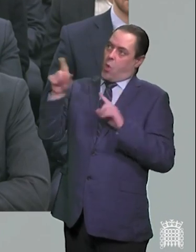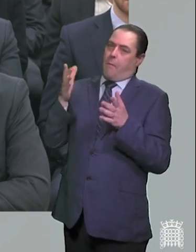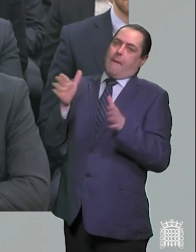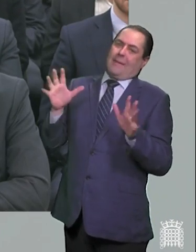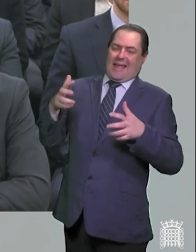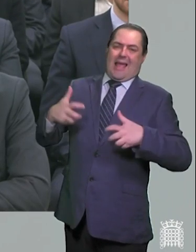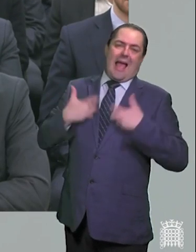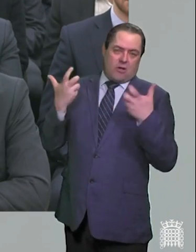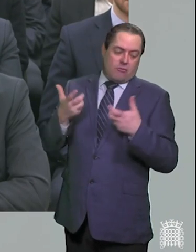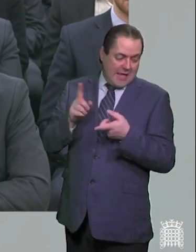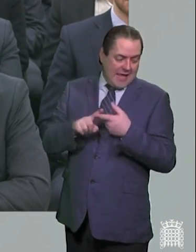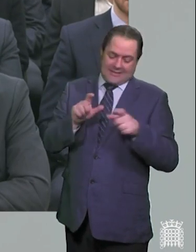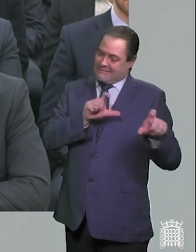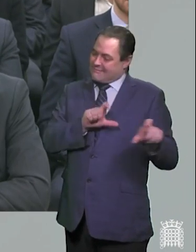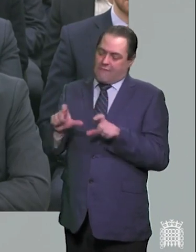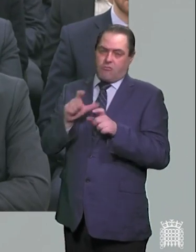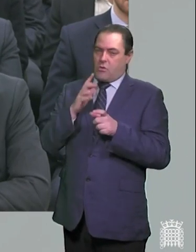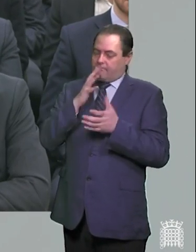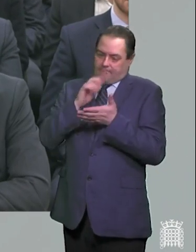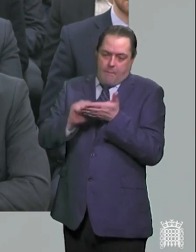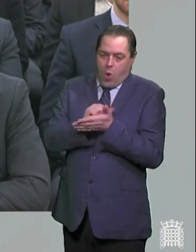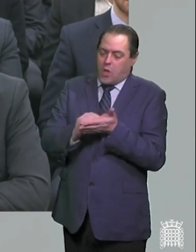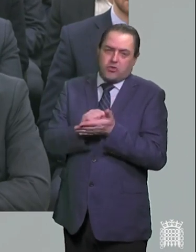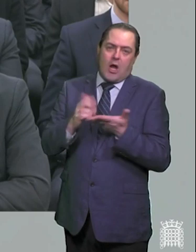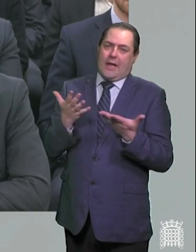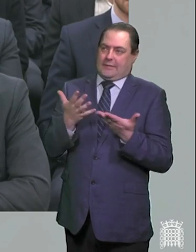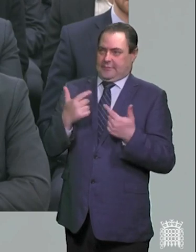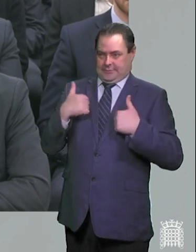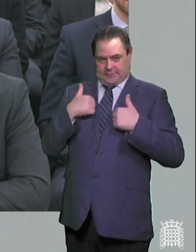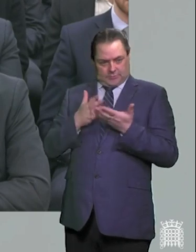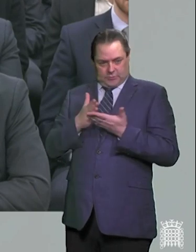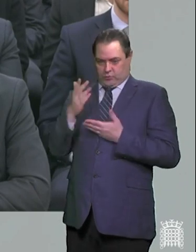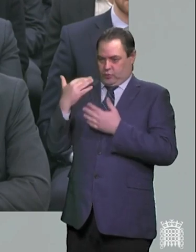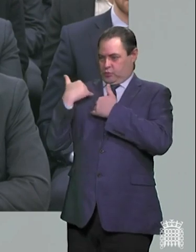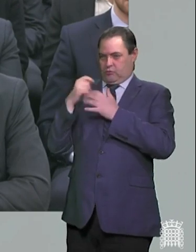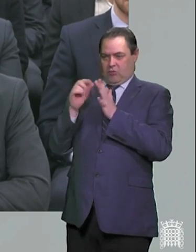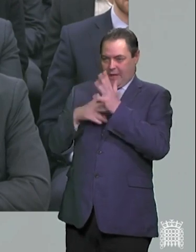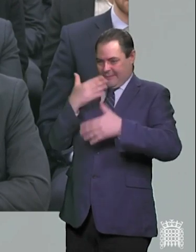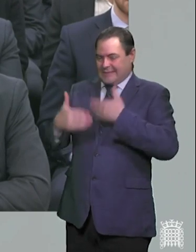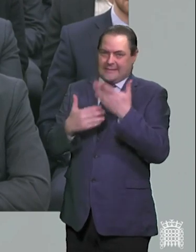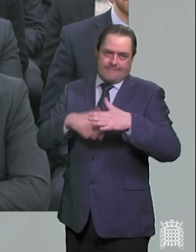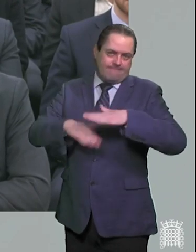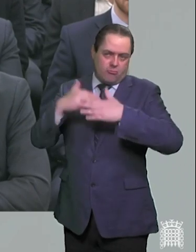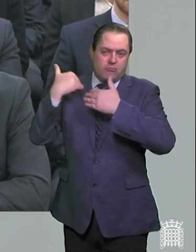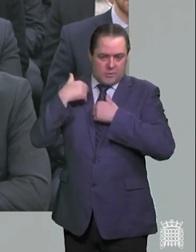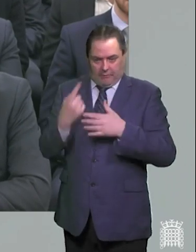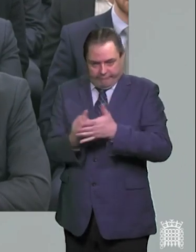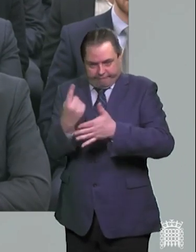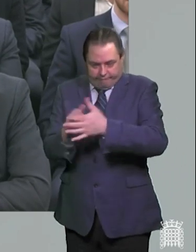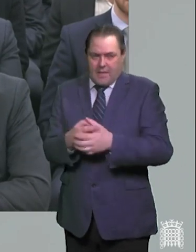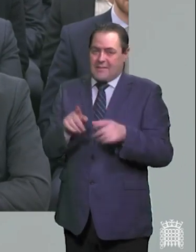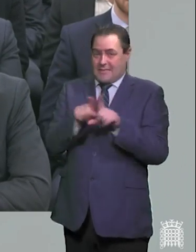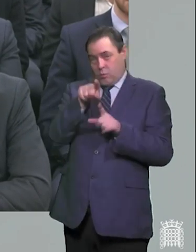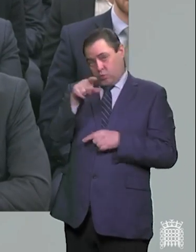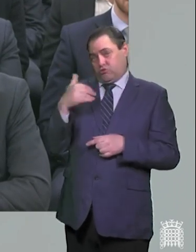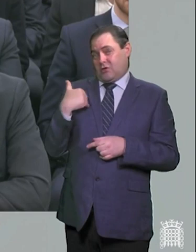I continue to apologise for what happened on my watch, and I take full responsibility. But as you've just